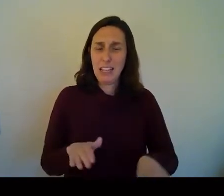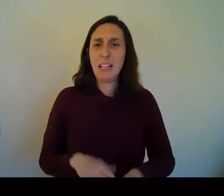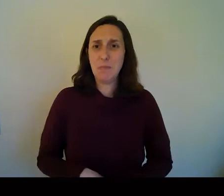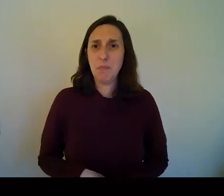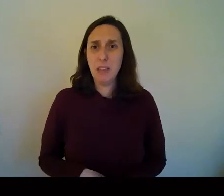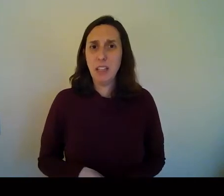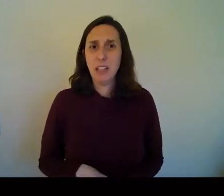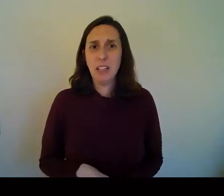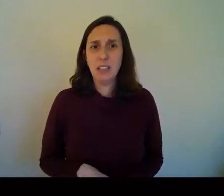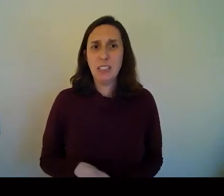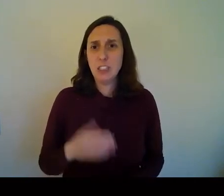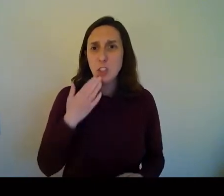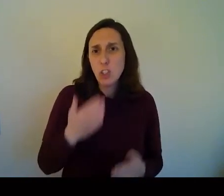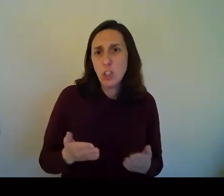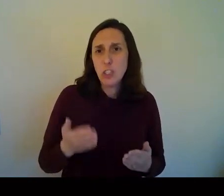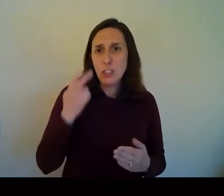how polynomials interact.